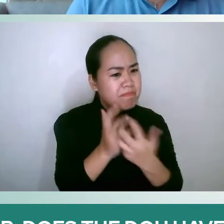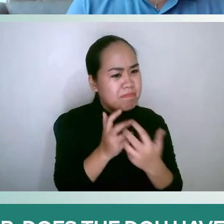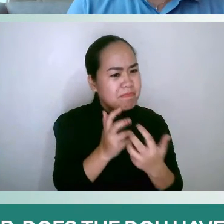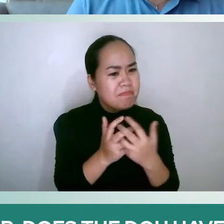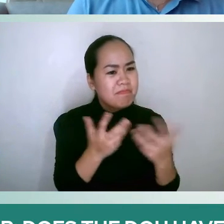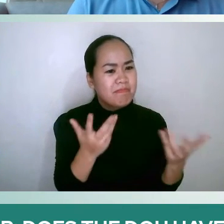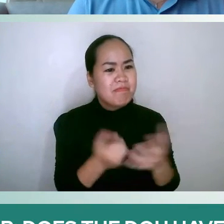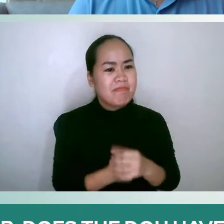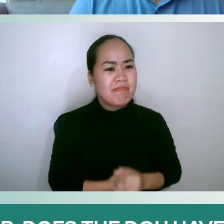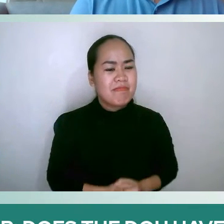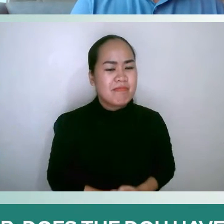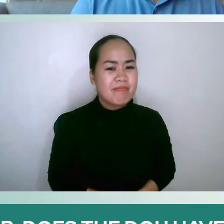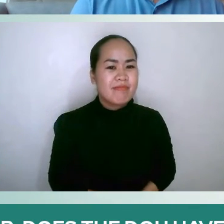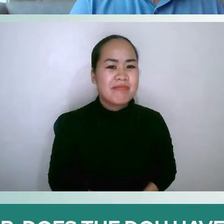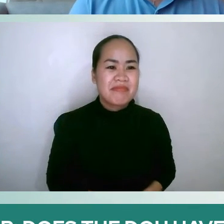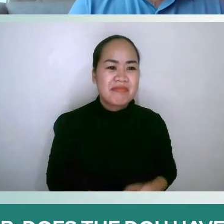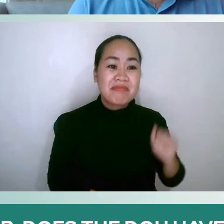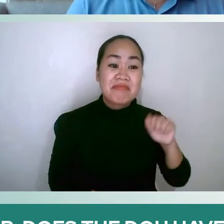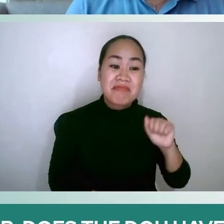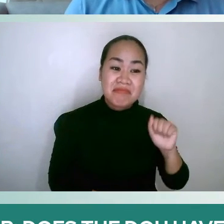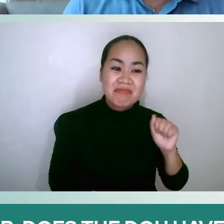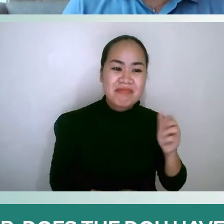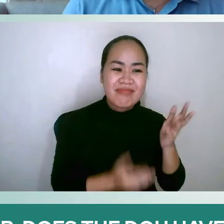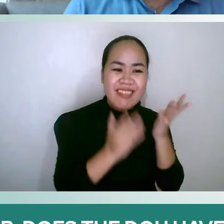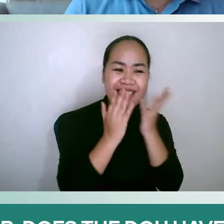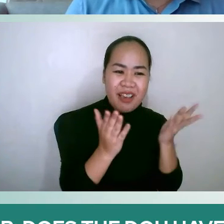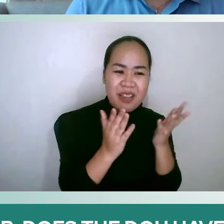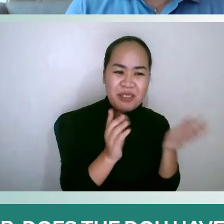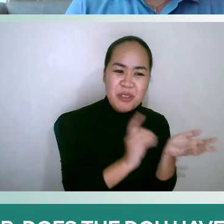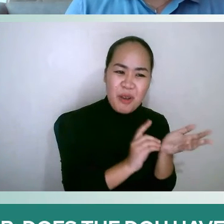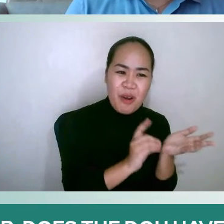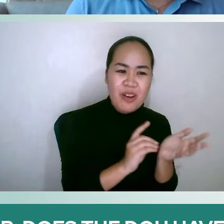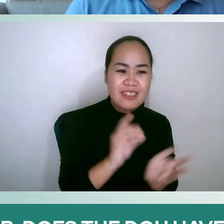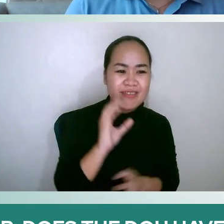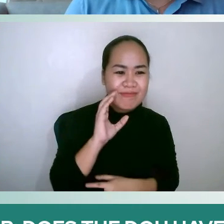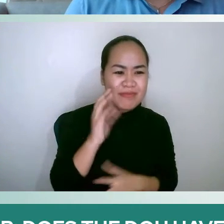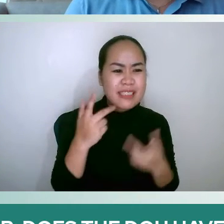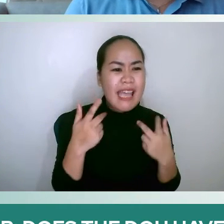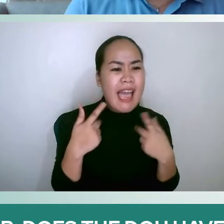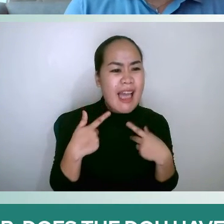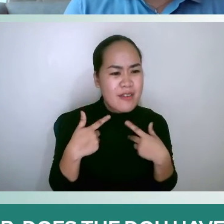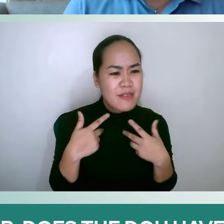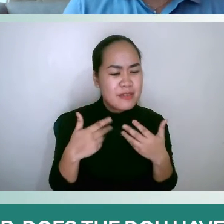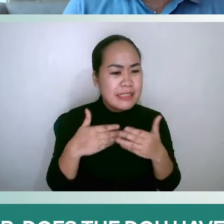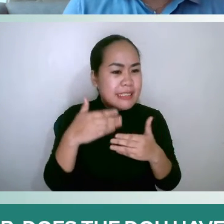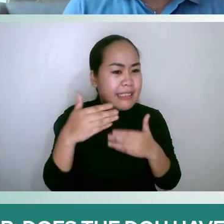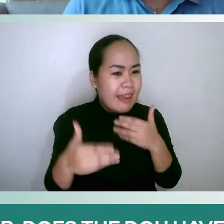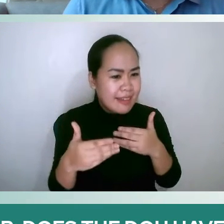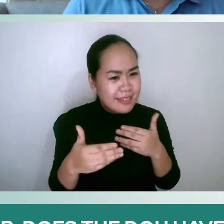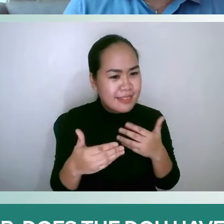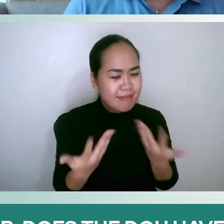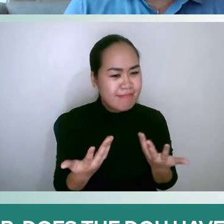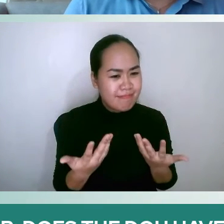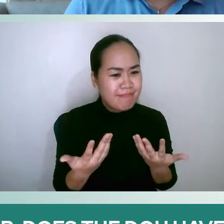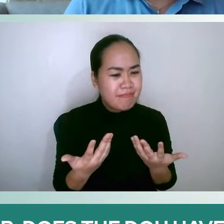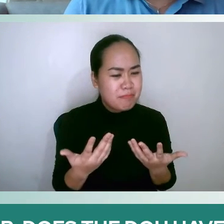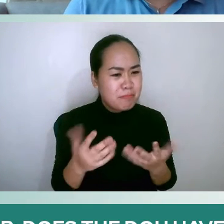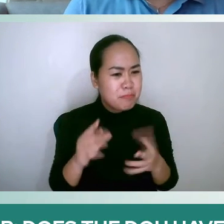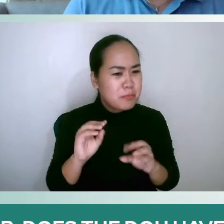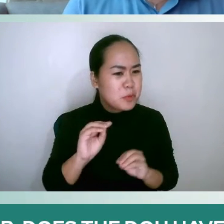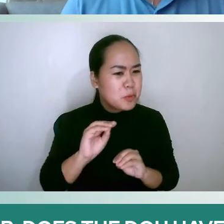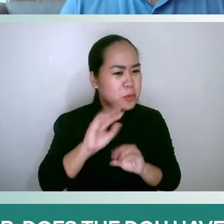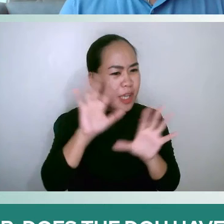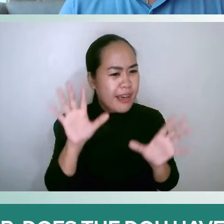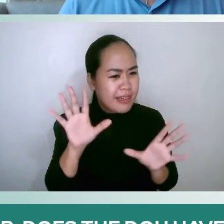Thank Yeah, you. there is, thank you, Doc Cairo. There is a follow up question. And to just clarify,